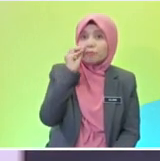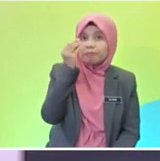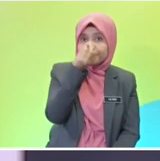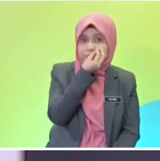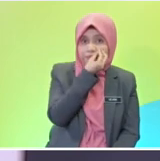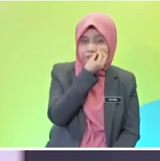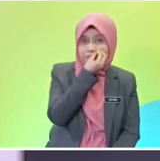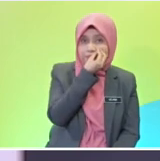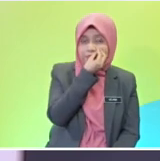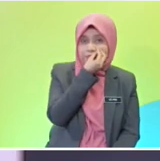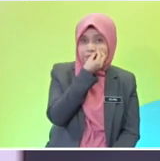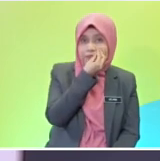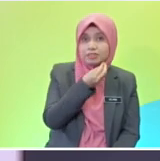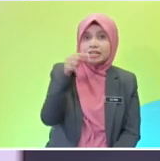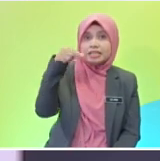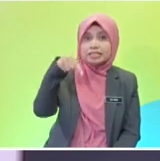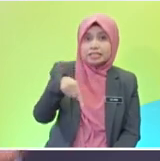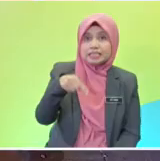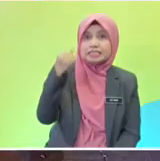This is a flower. Flower. Okay.